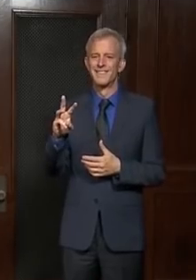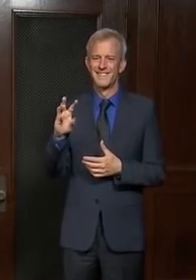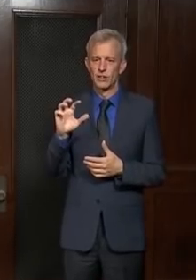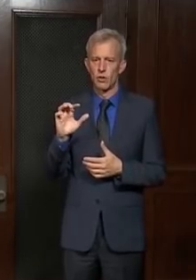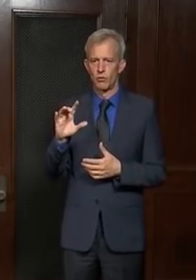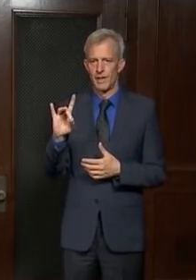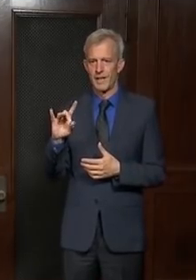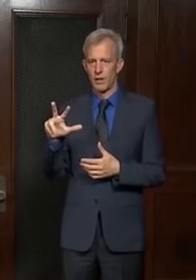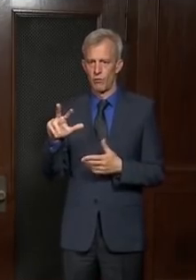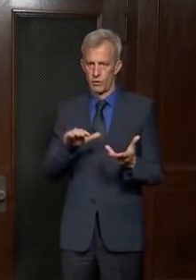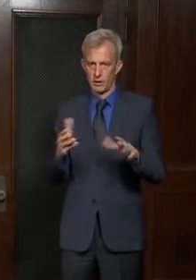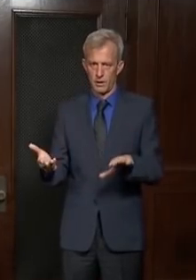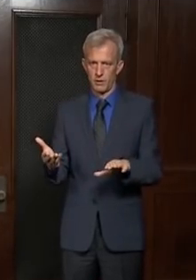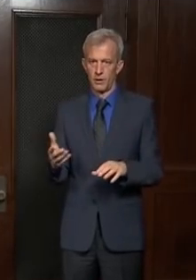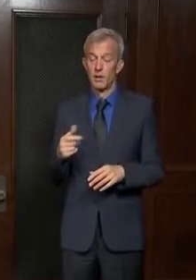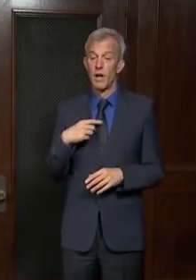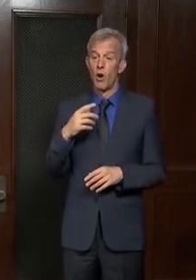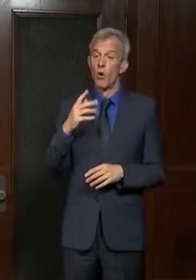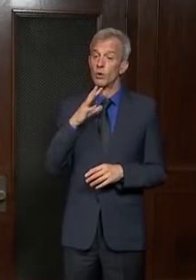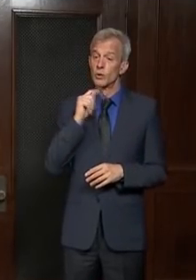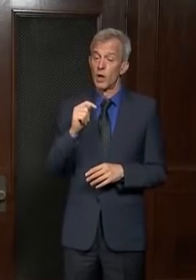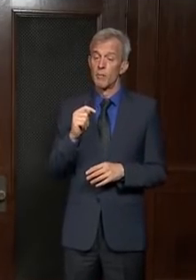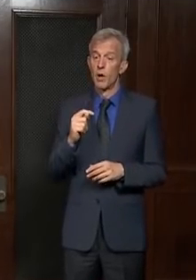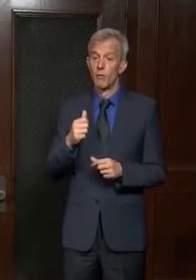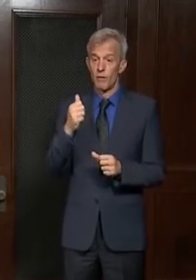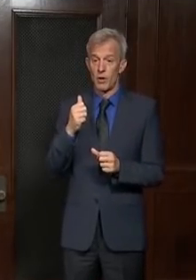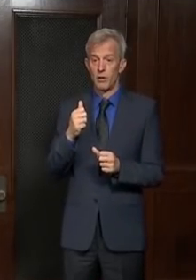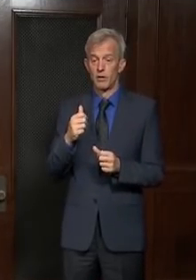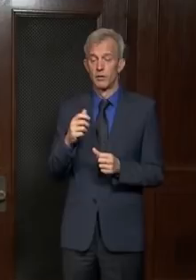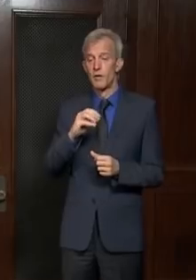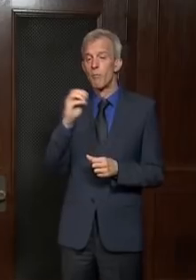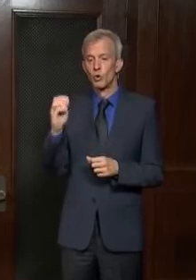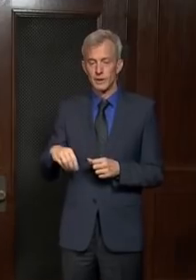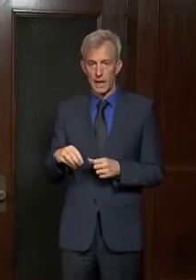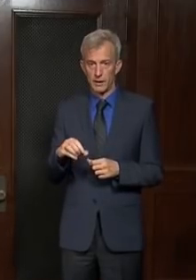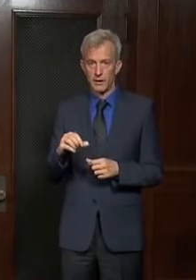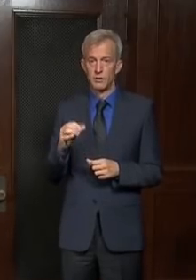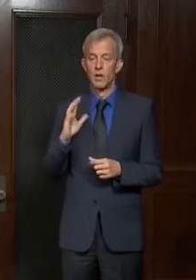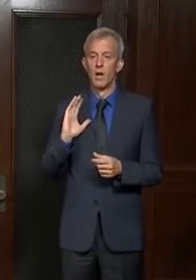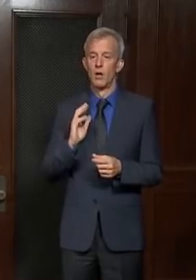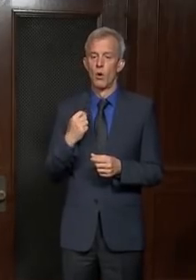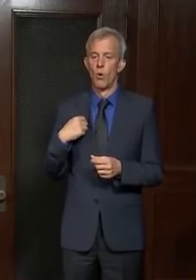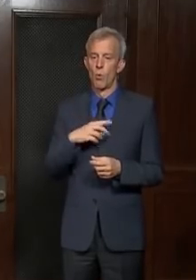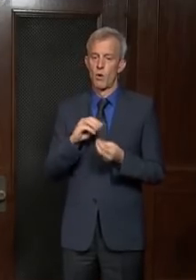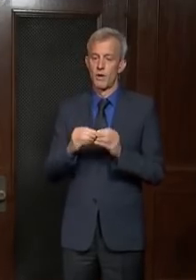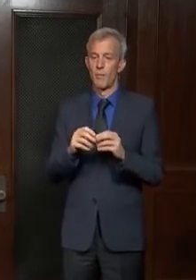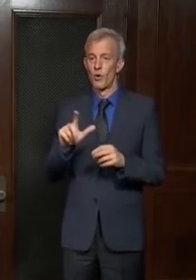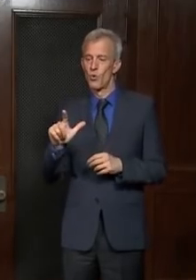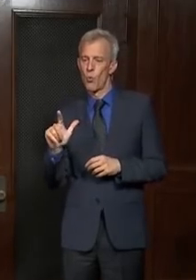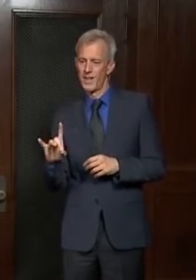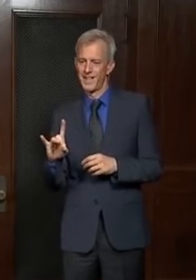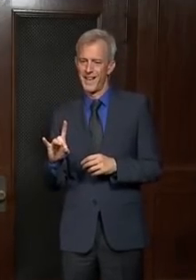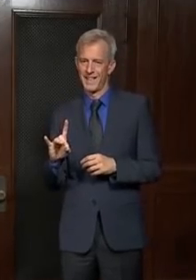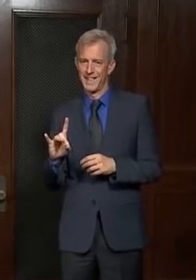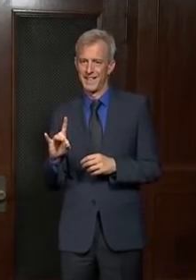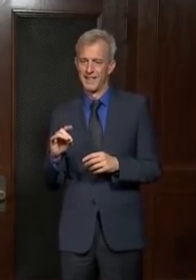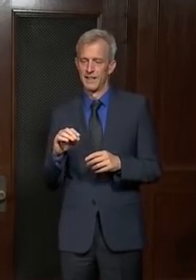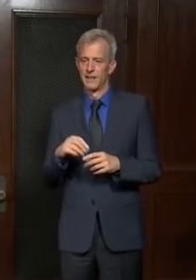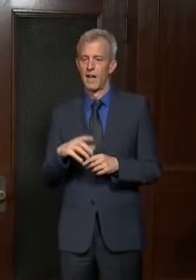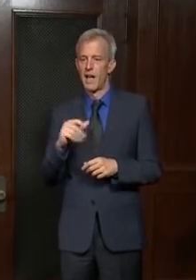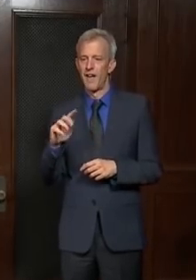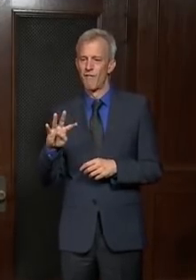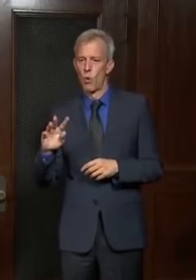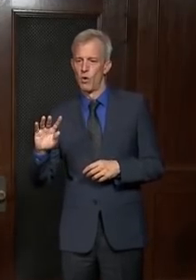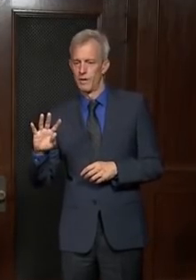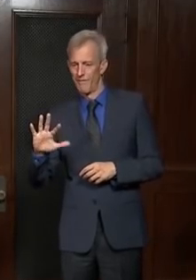deaths. Per capita, though, the numbers are a little bit better. We're 28th in cases per capita and